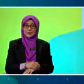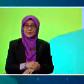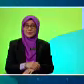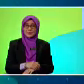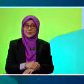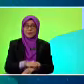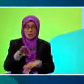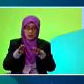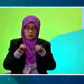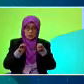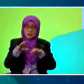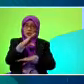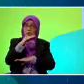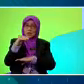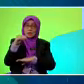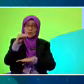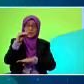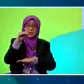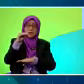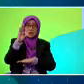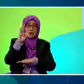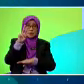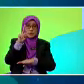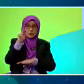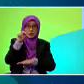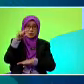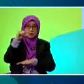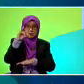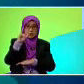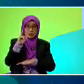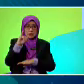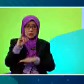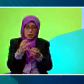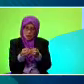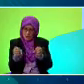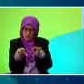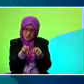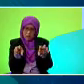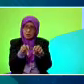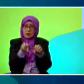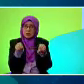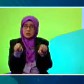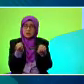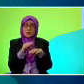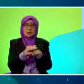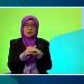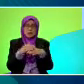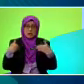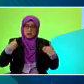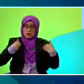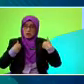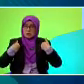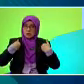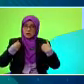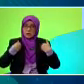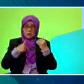Bacteria and fungi are used to decompose a mixture of animal feces and sawdust to produce